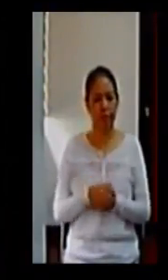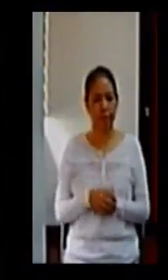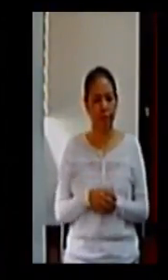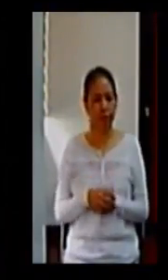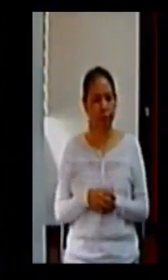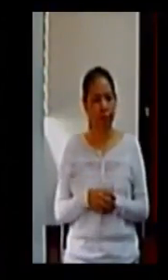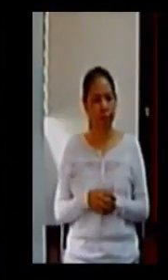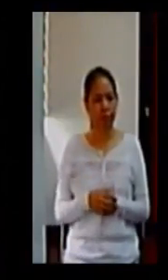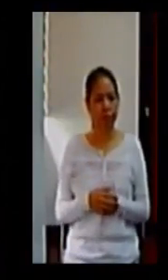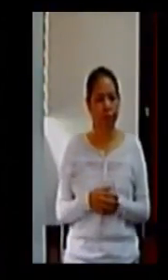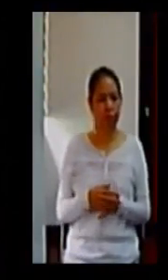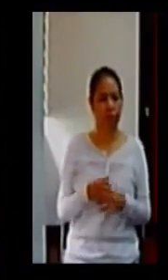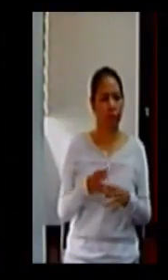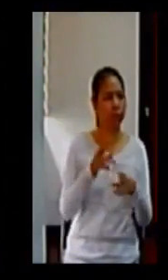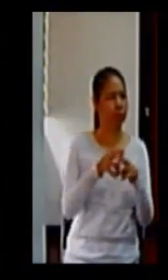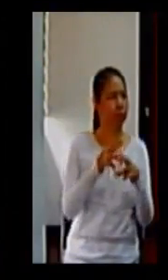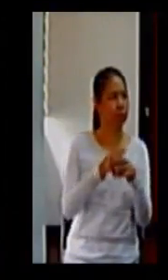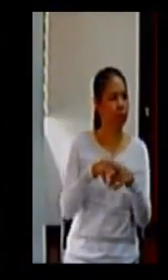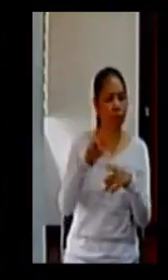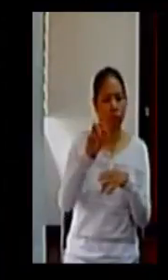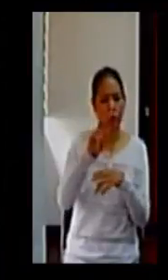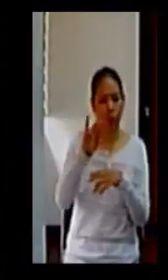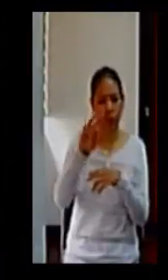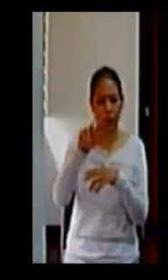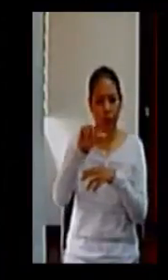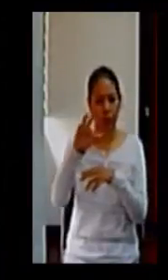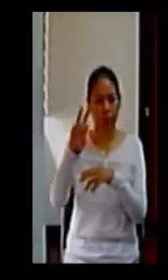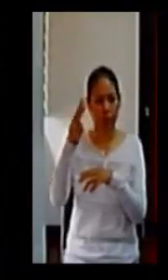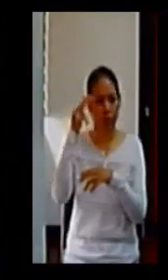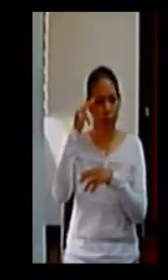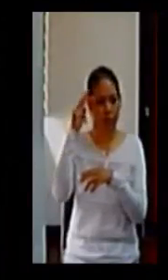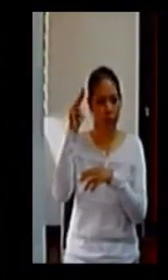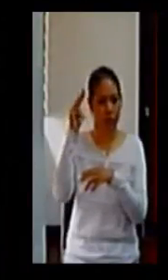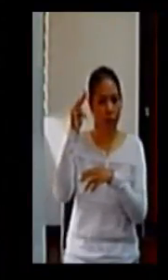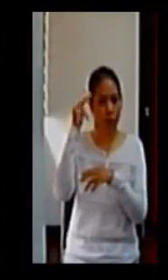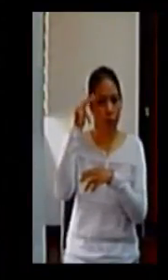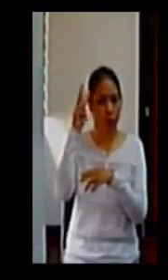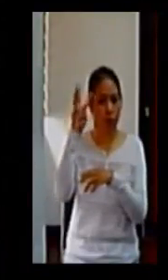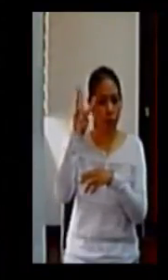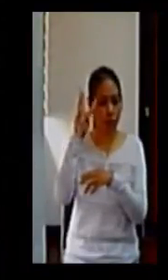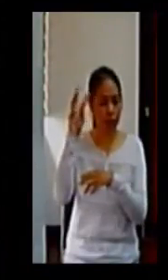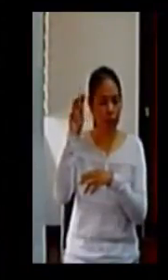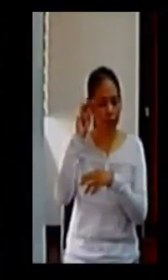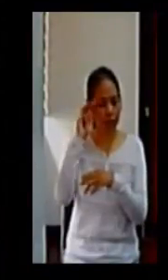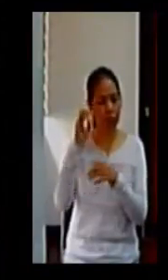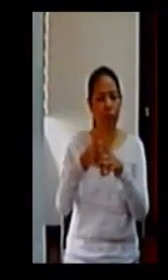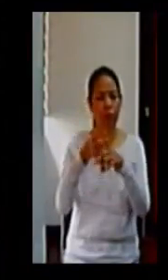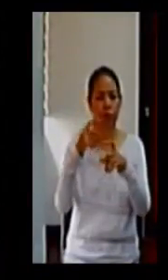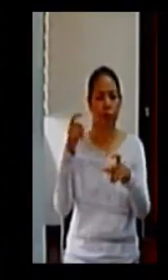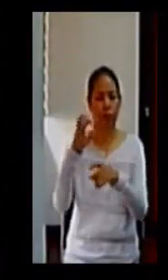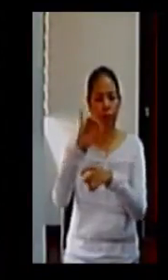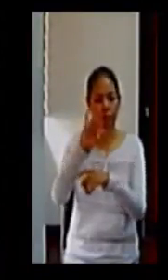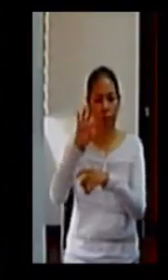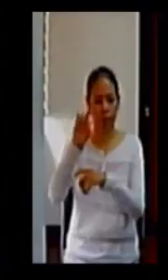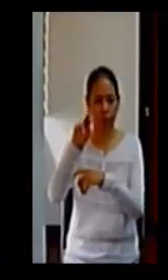Ako po si William Mamanglo. Ako ay isang tubong Ifugao at kasalukuyang nakatira